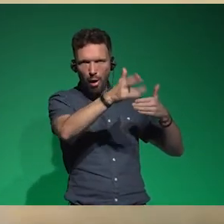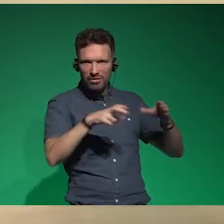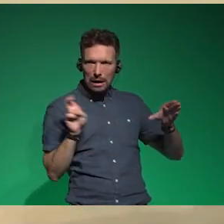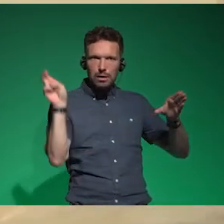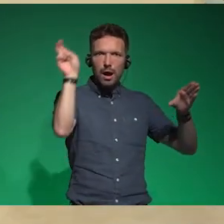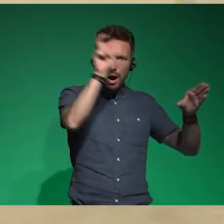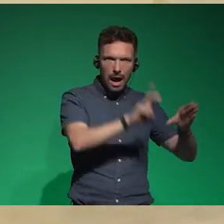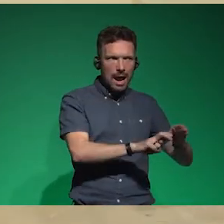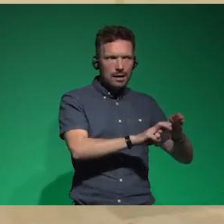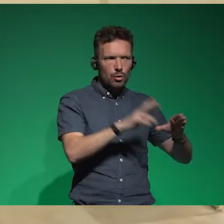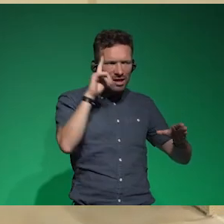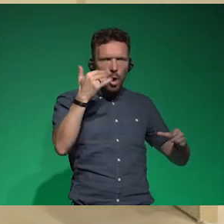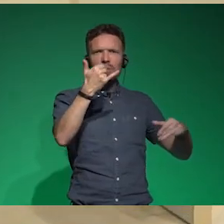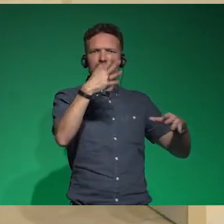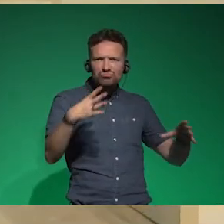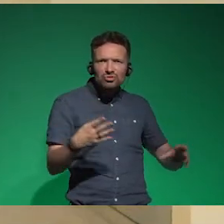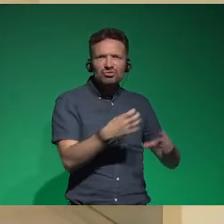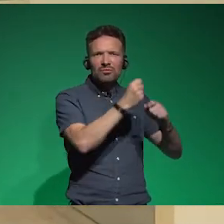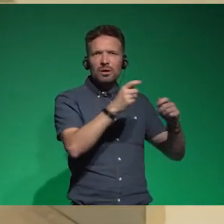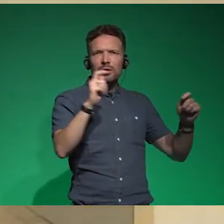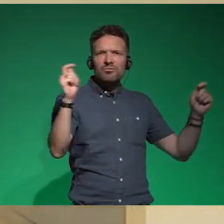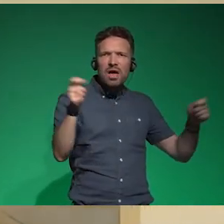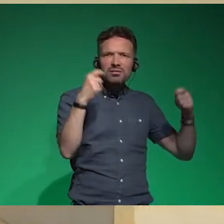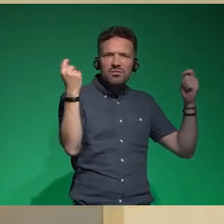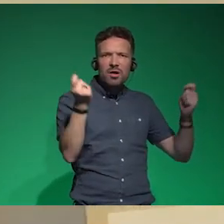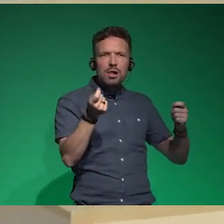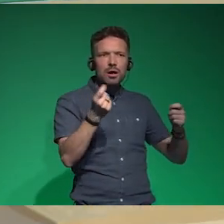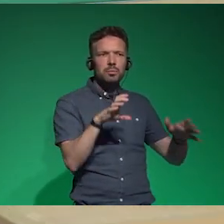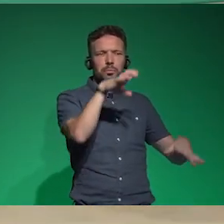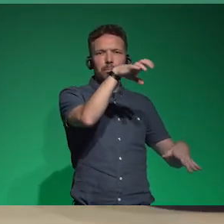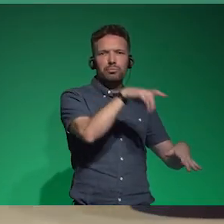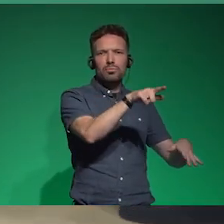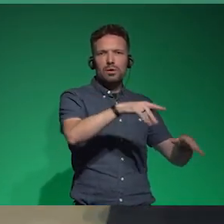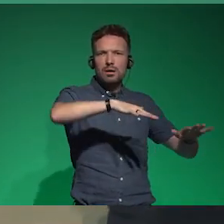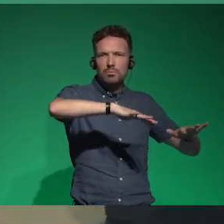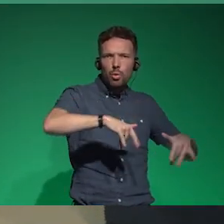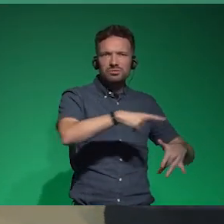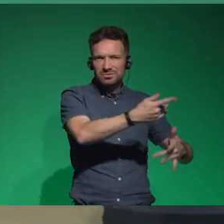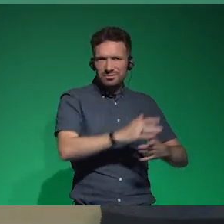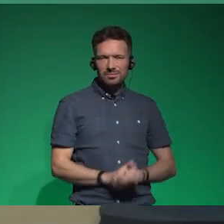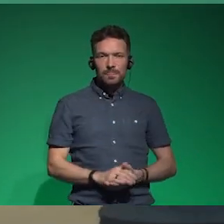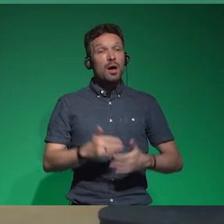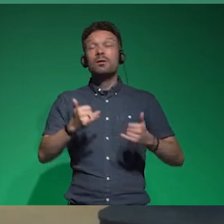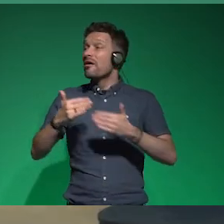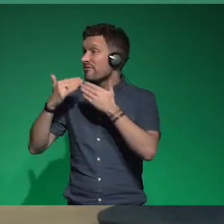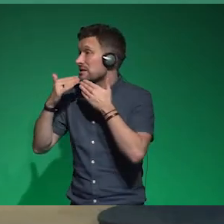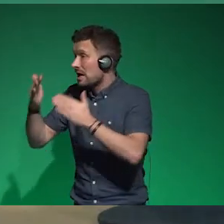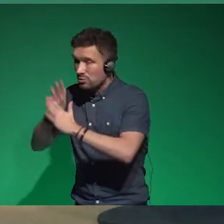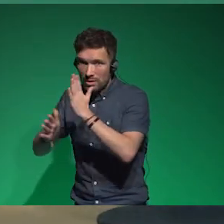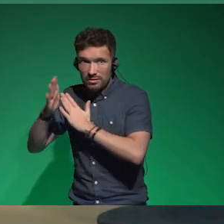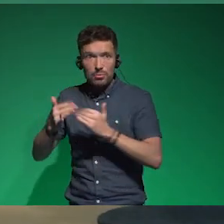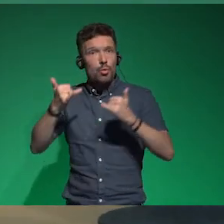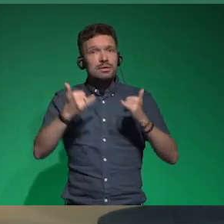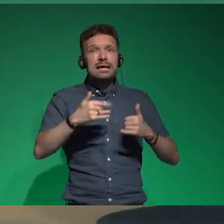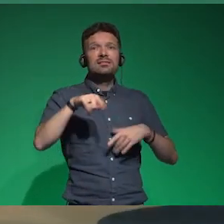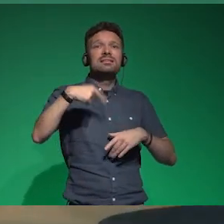with Pina Ögrenzi, who is already waiting in line, so to say. She will